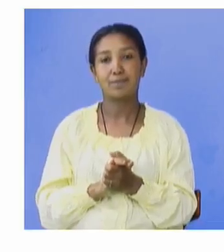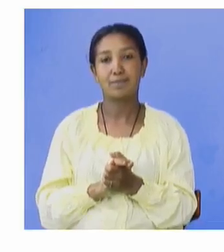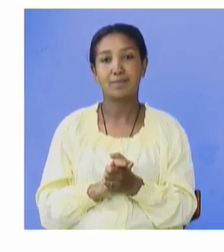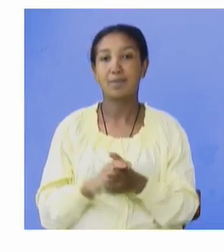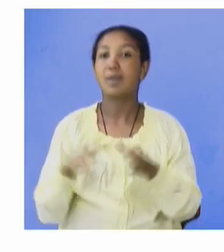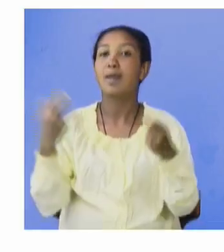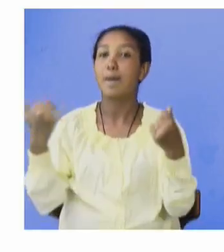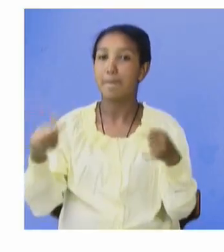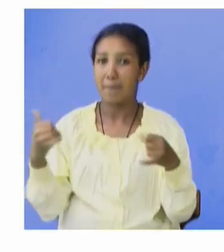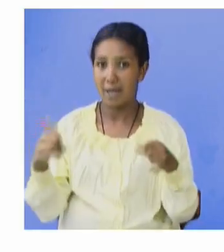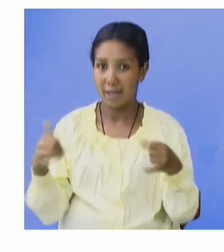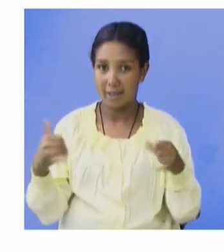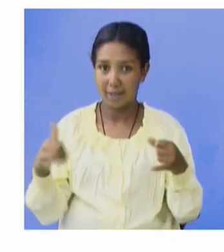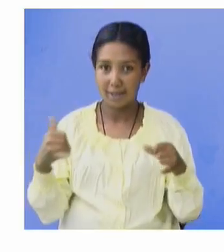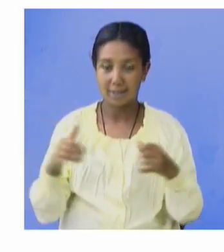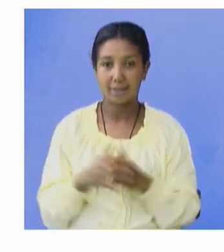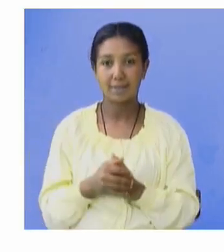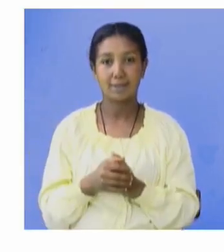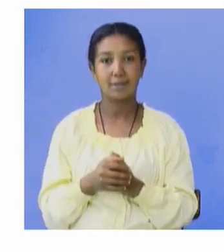play